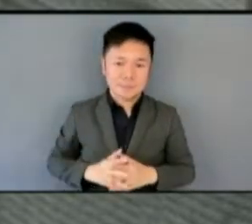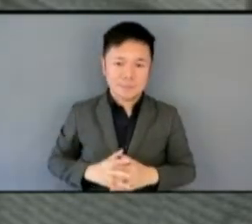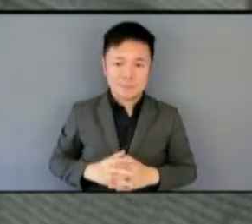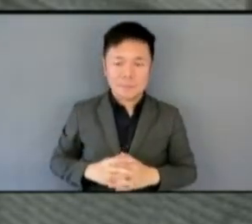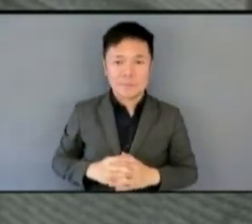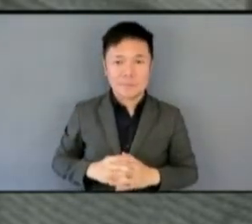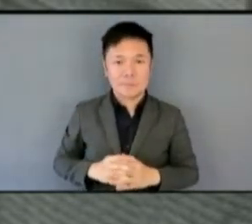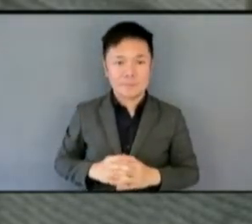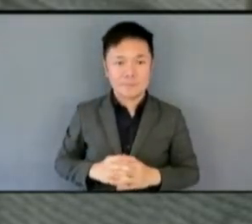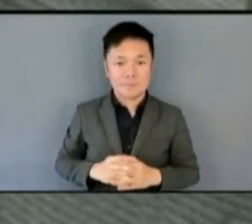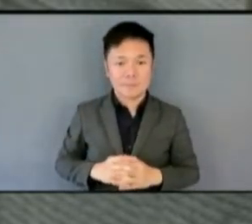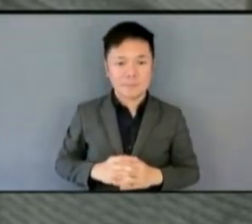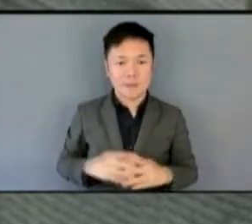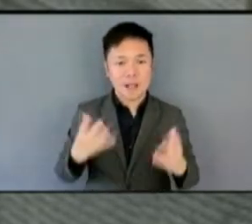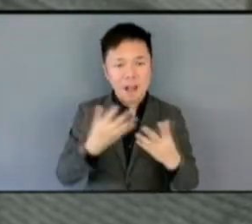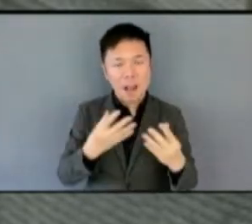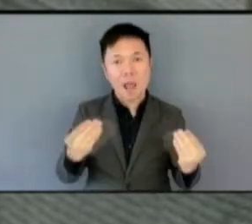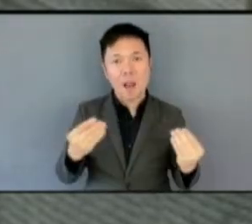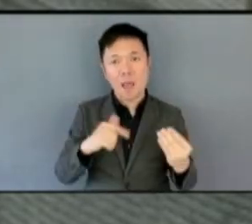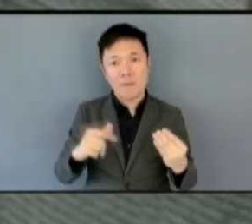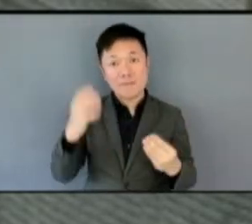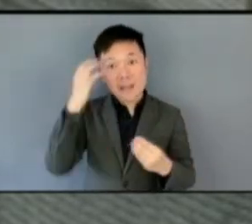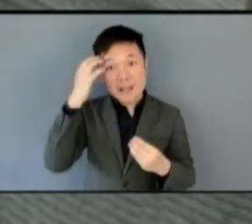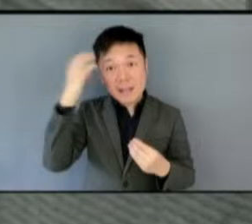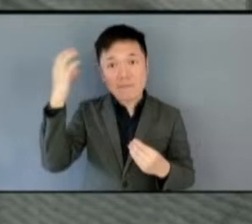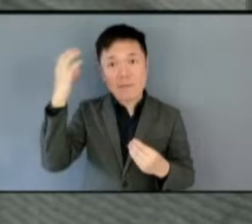of government levels that